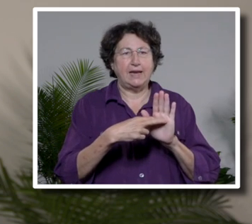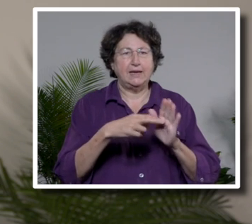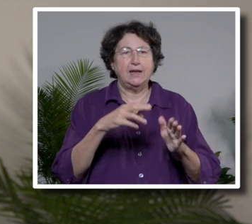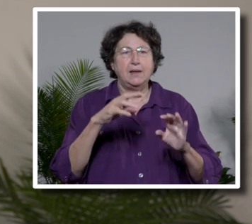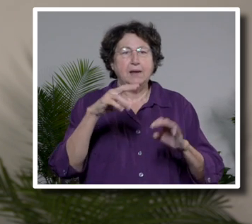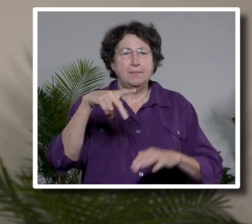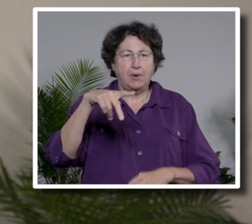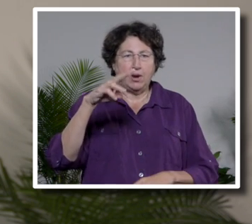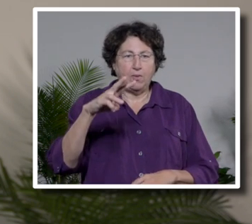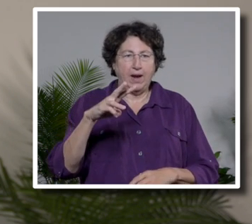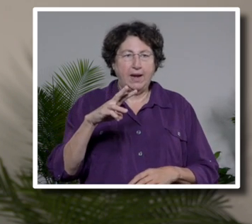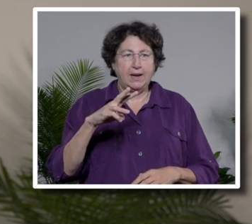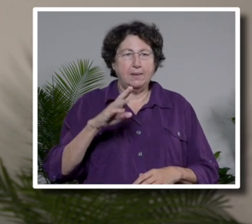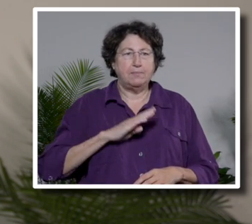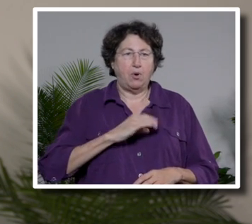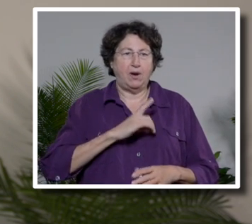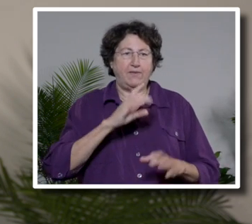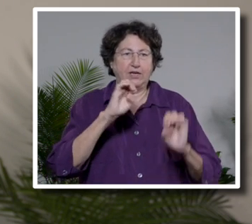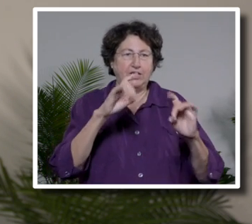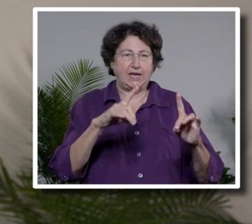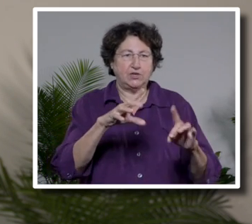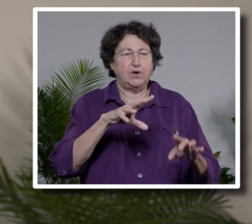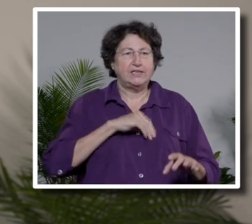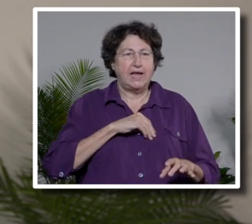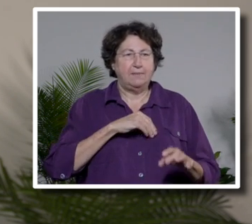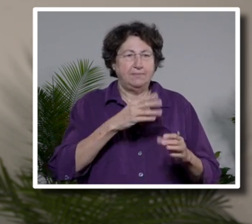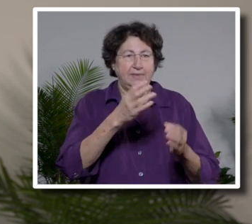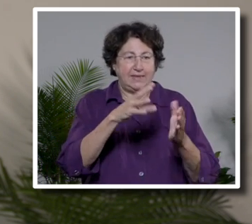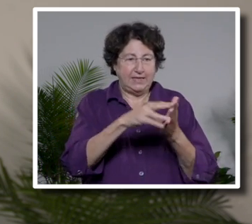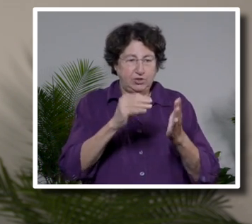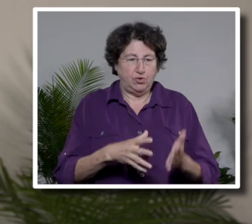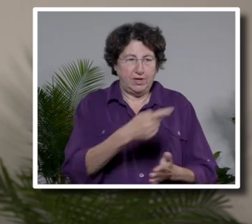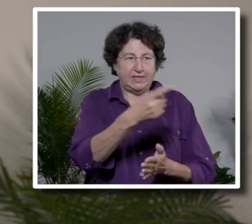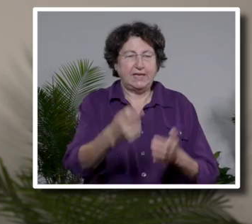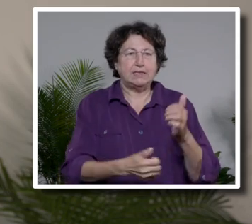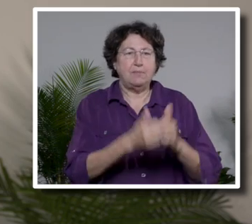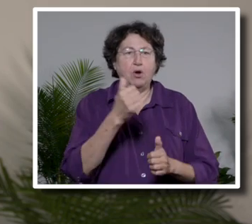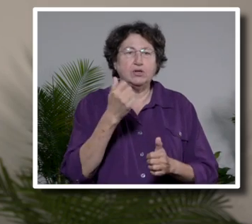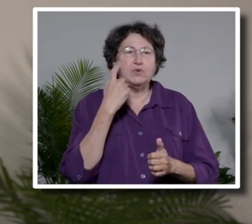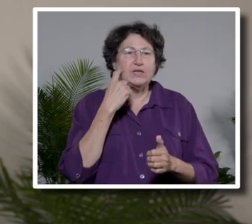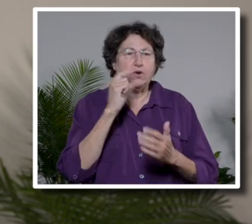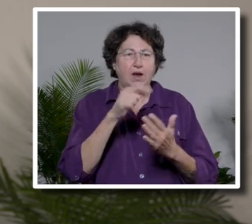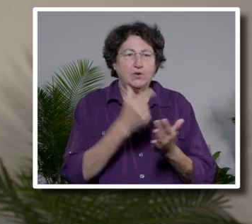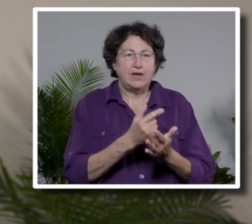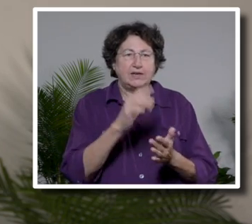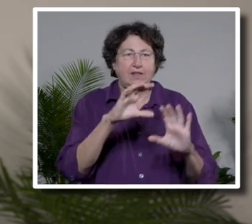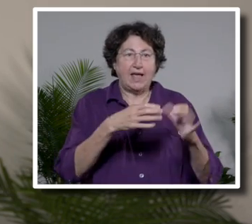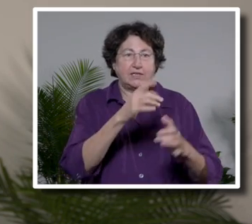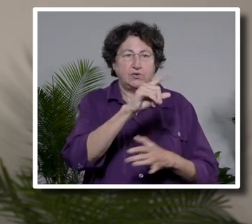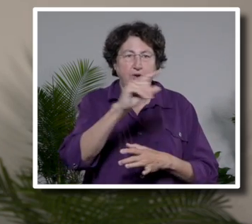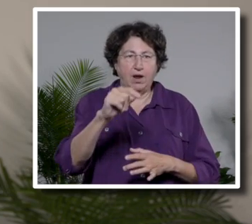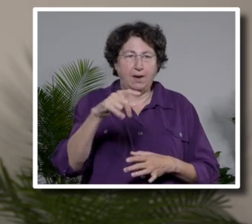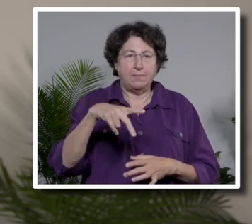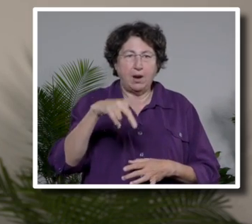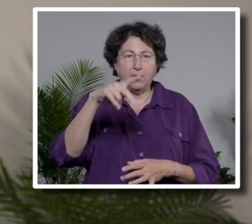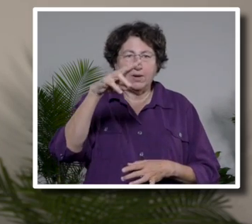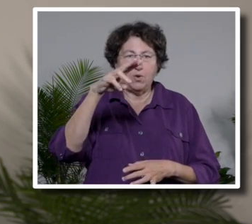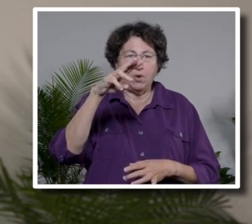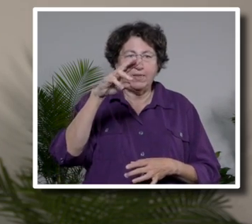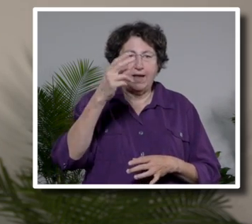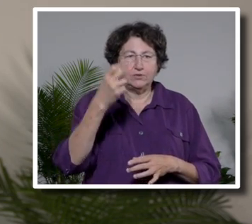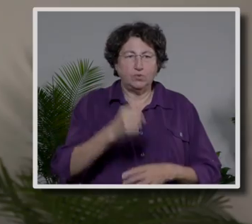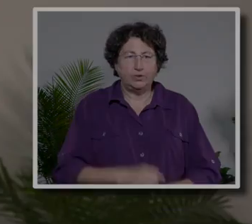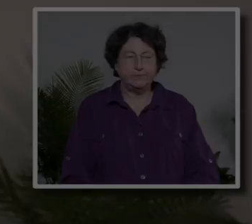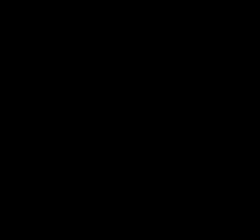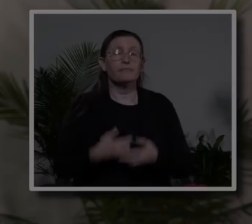Education, representing the citizens of Parkway, to accept these students as the most recent graduates, the Class of 2020 of Parkway North High